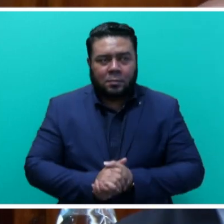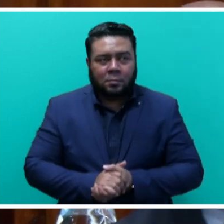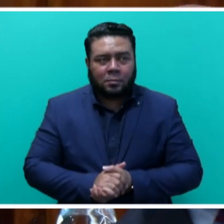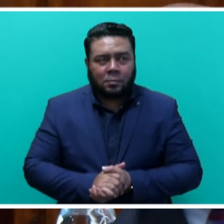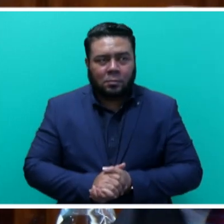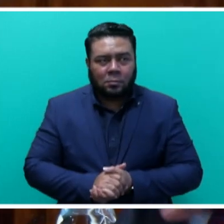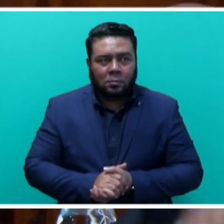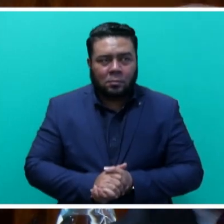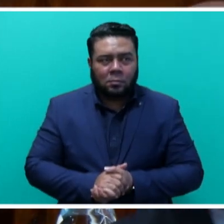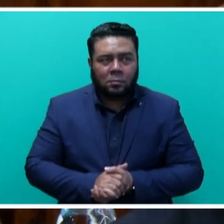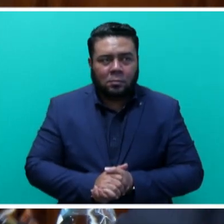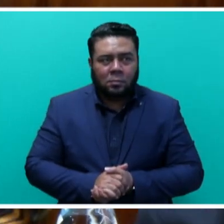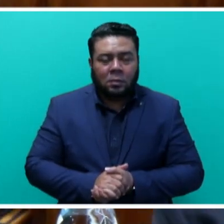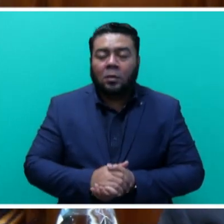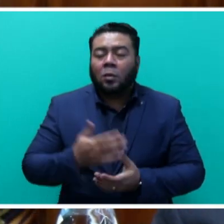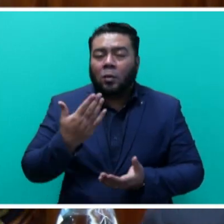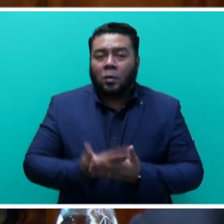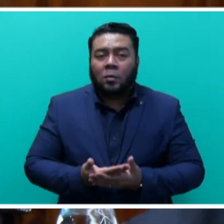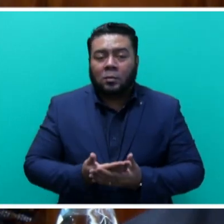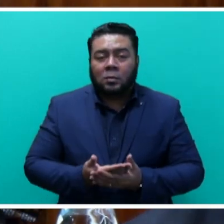On the Modi one, Honorable Speaker,